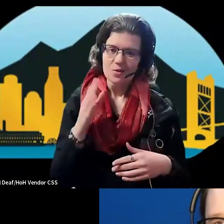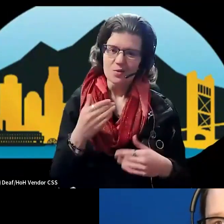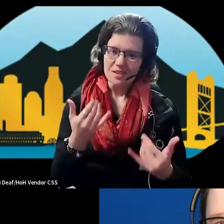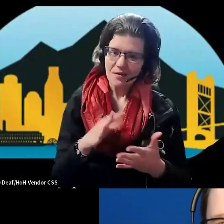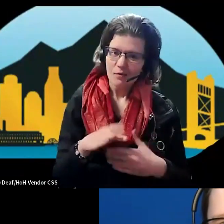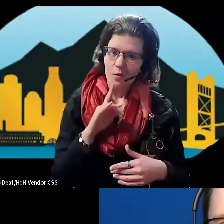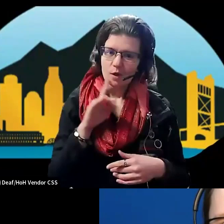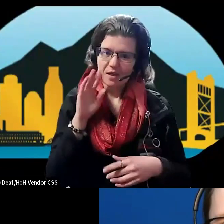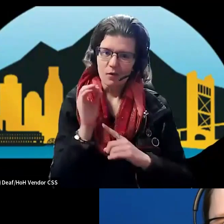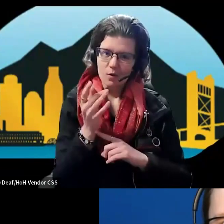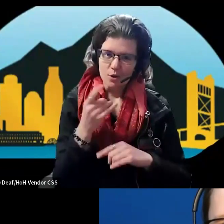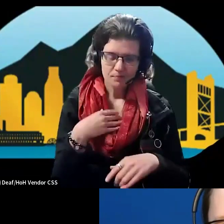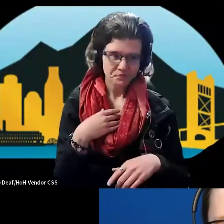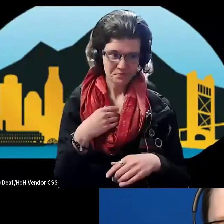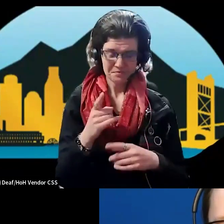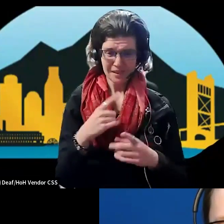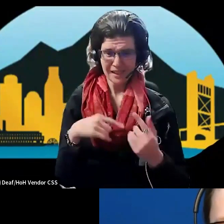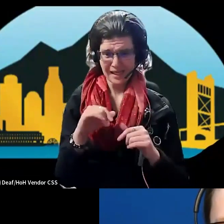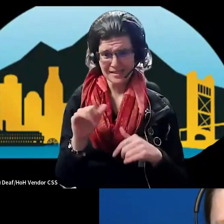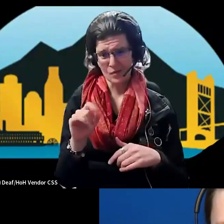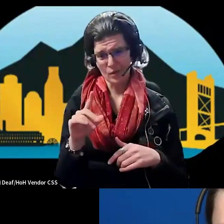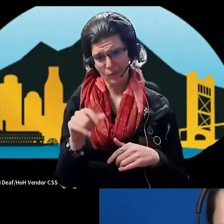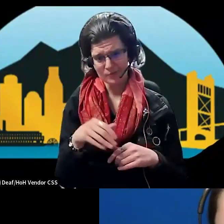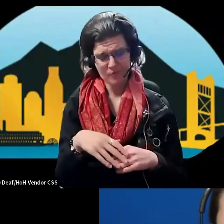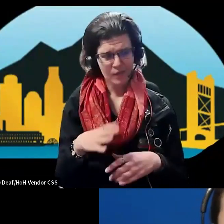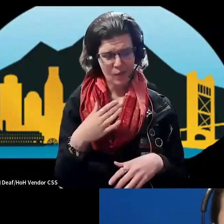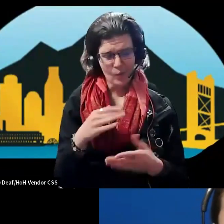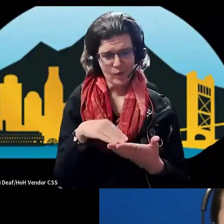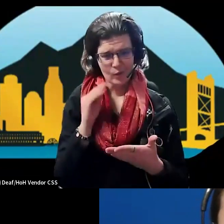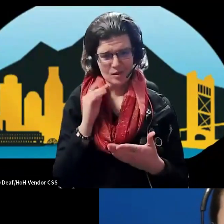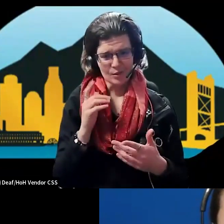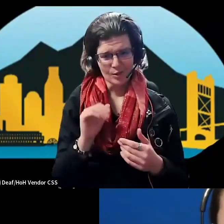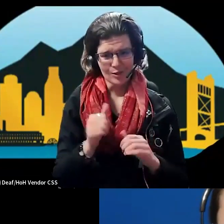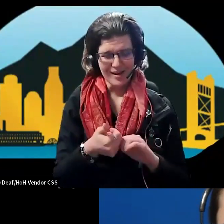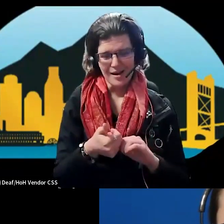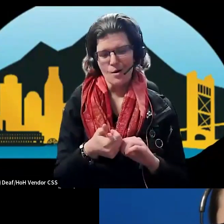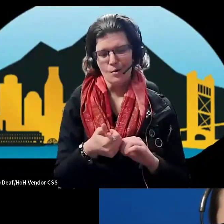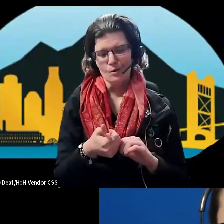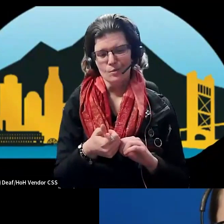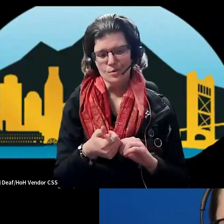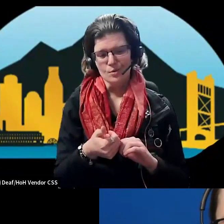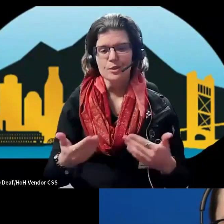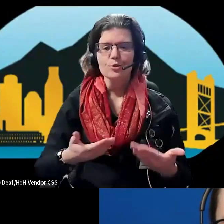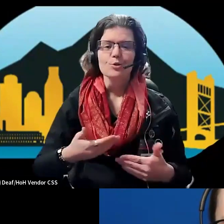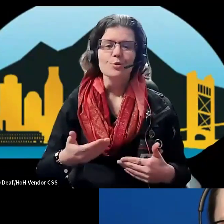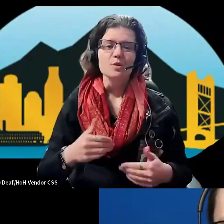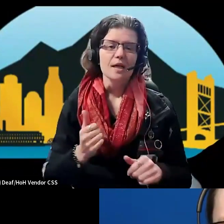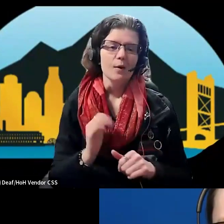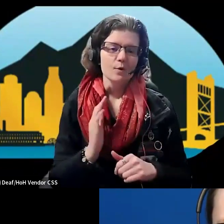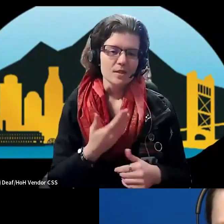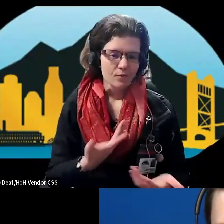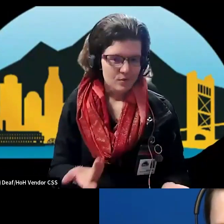Yeah, so today for Deaf Culture and ASL 101, we are going to learn how to